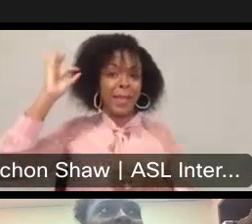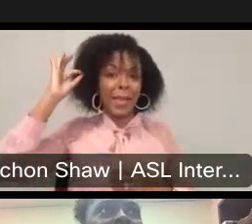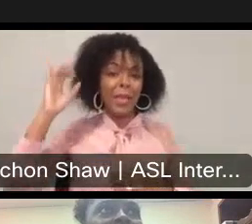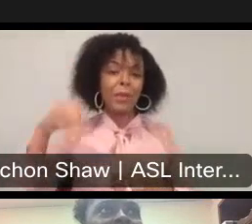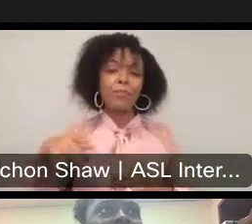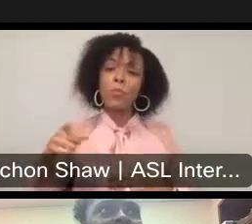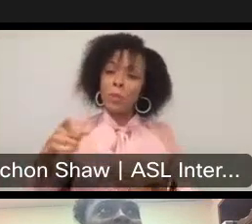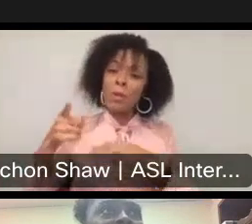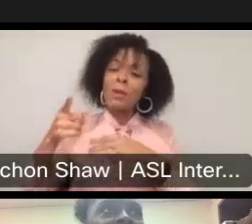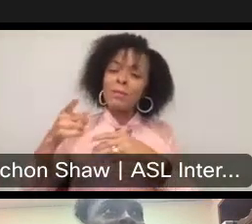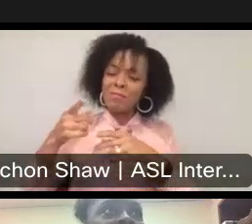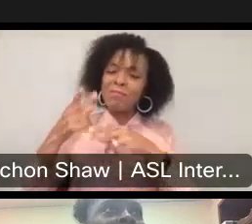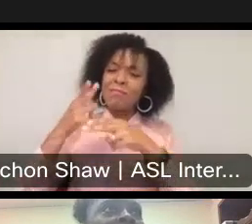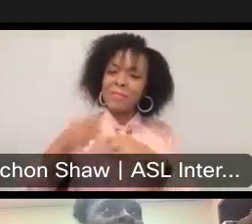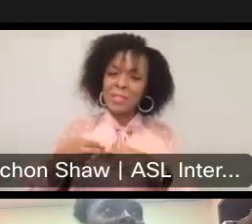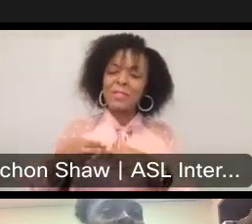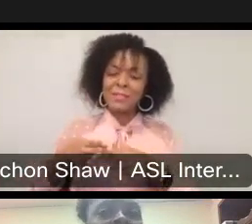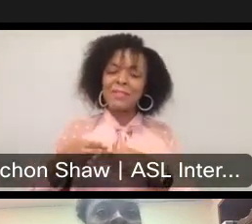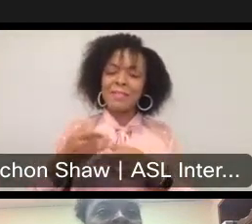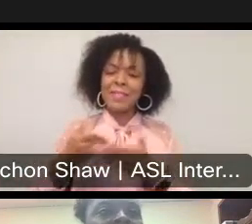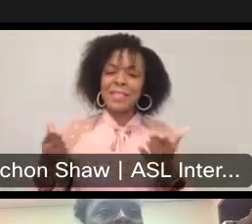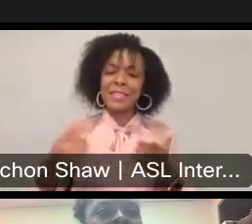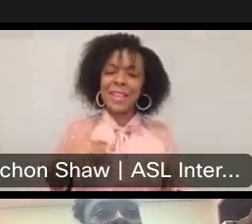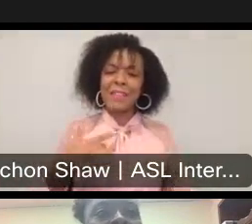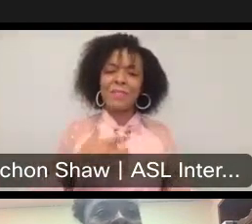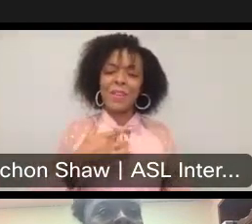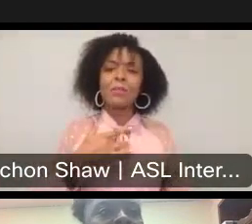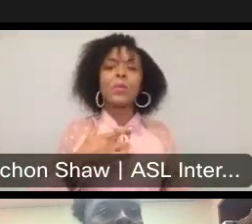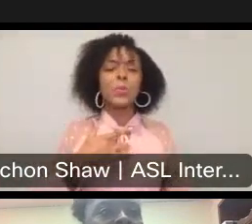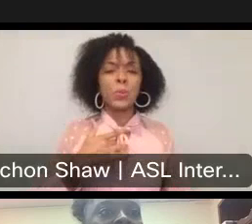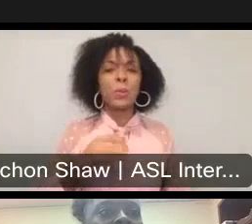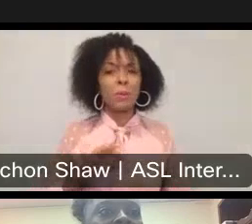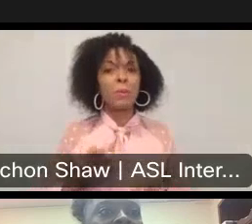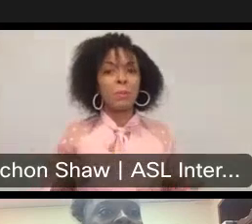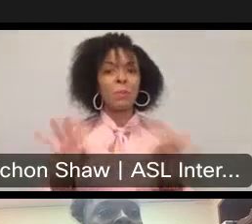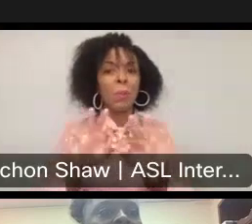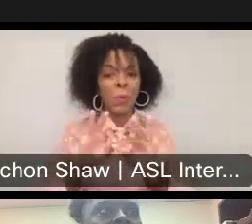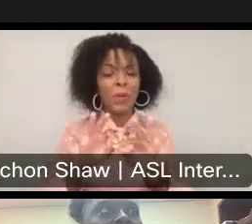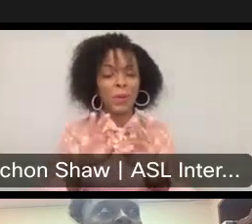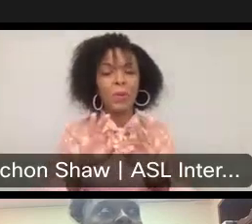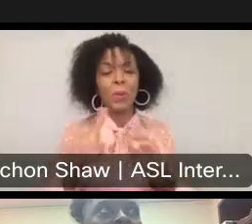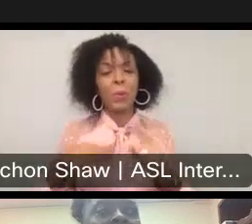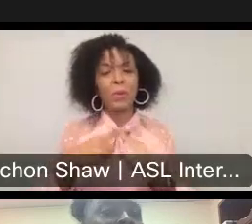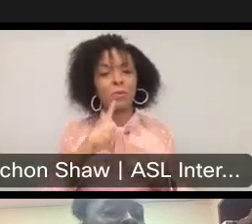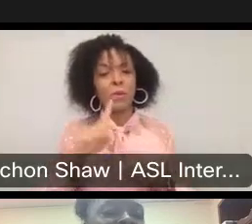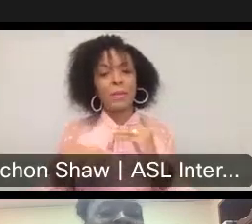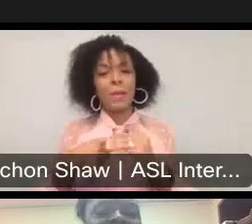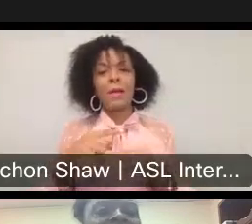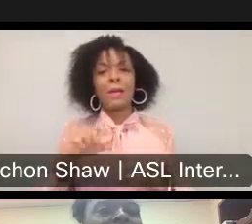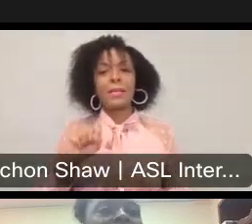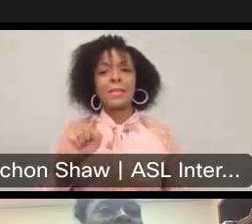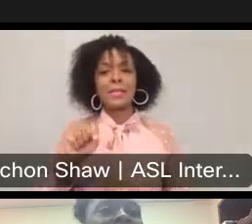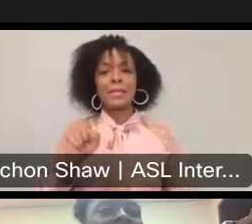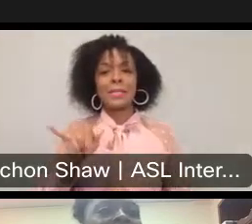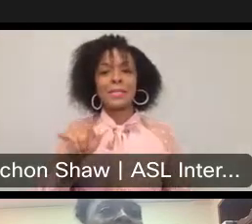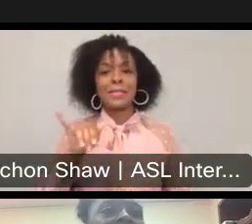points and that I found that are essential when it comes to a stylist, because I know a stylist that she